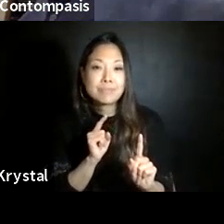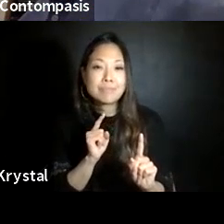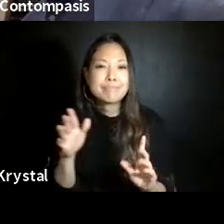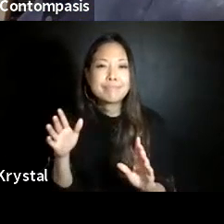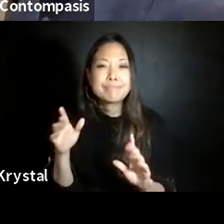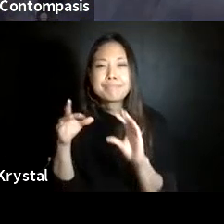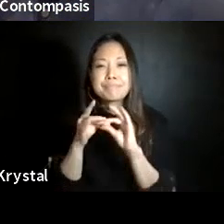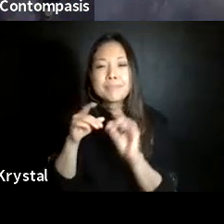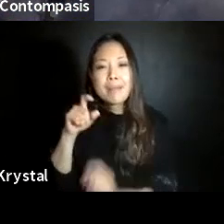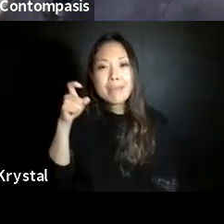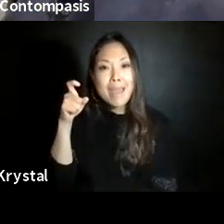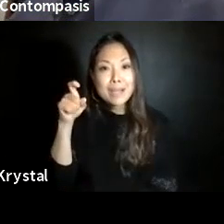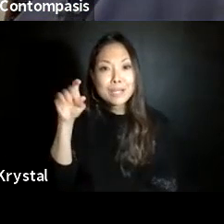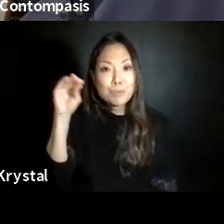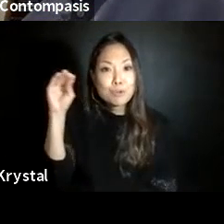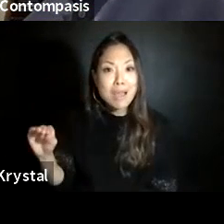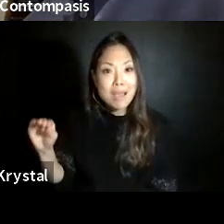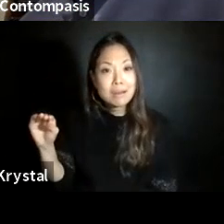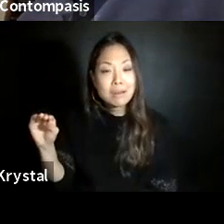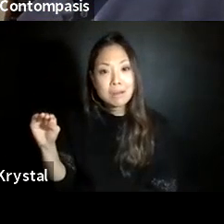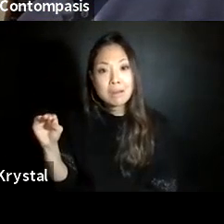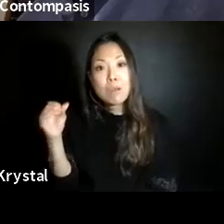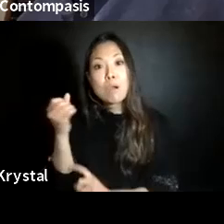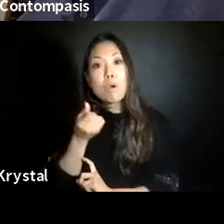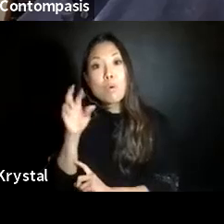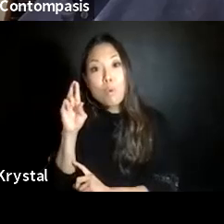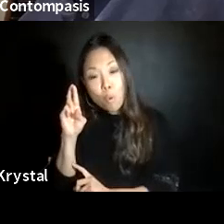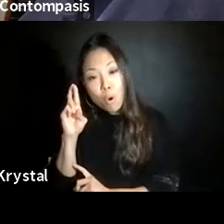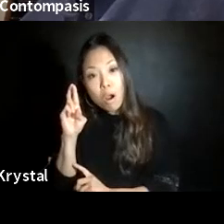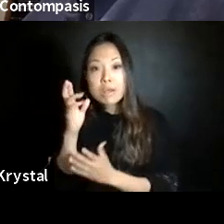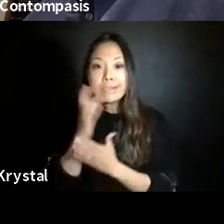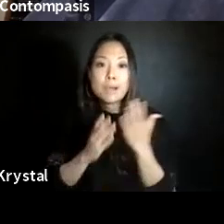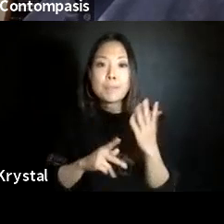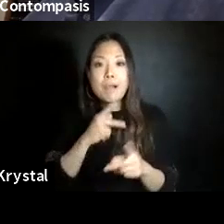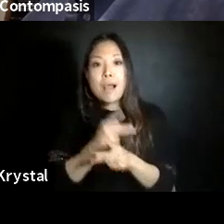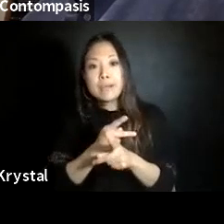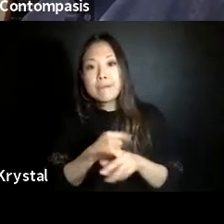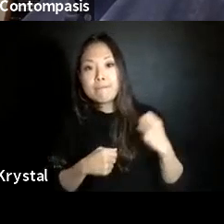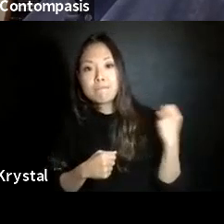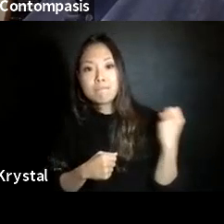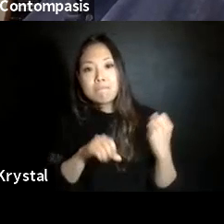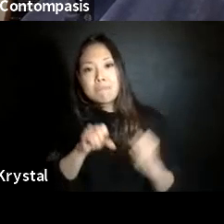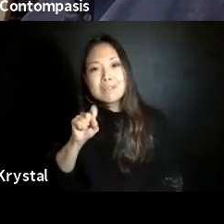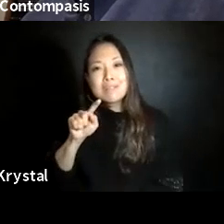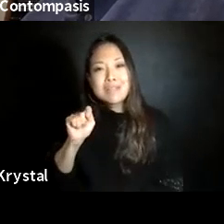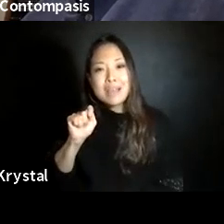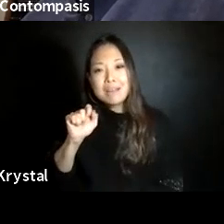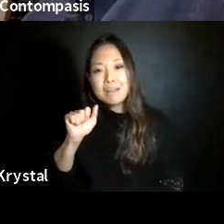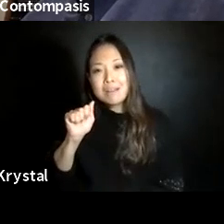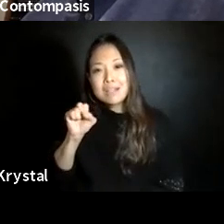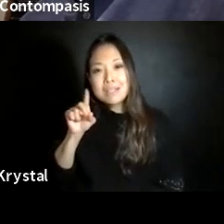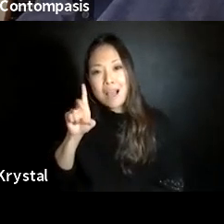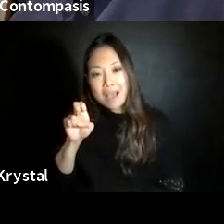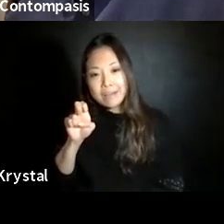percentage, or doing some sort of set aside. My question for the group